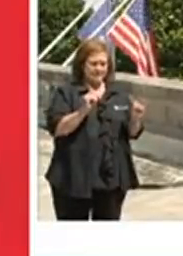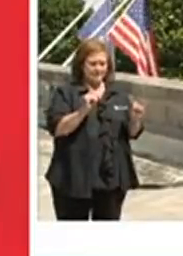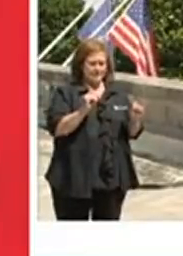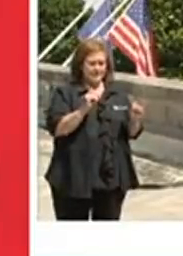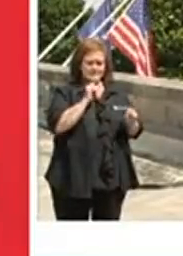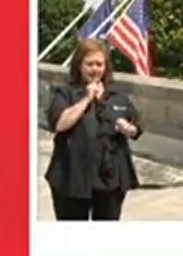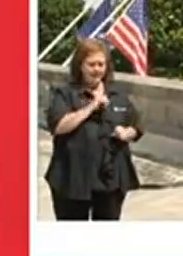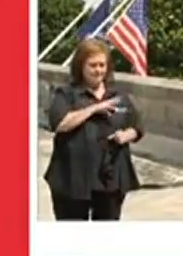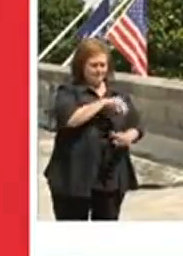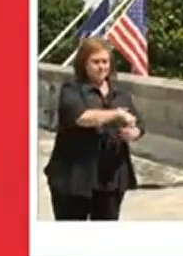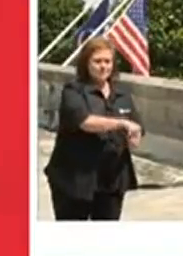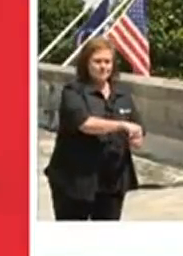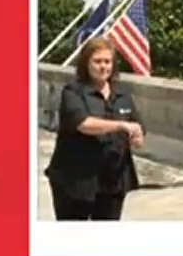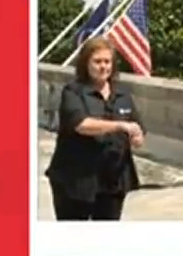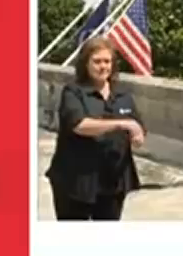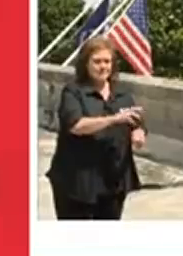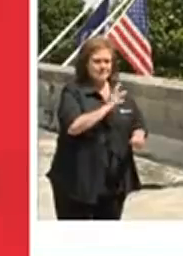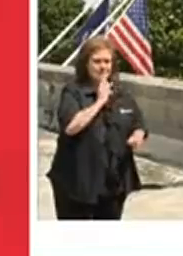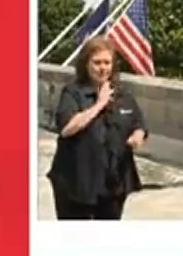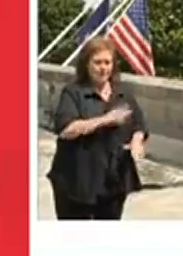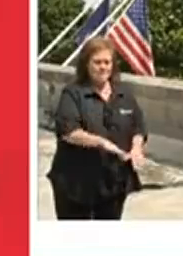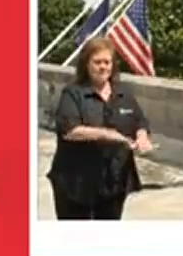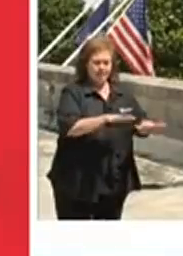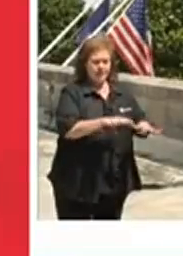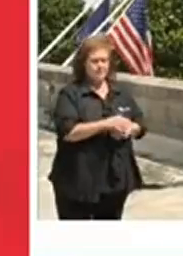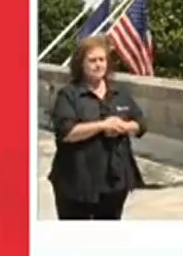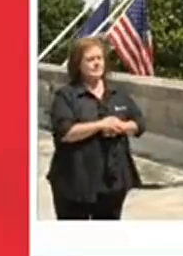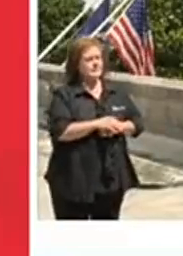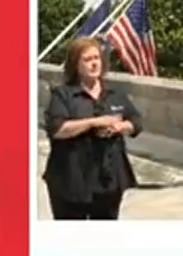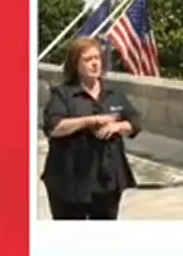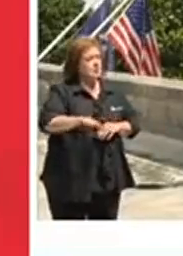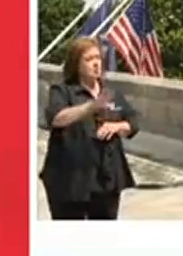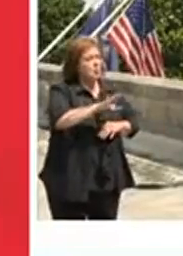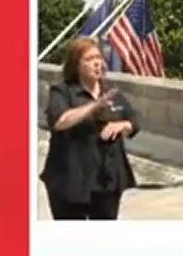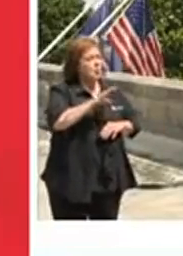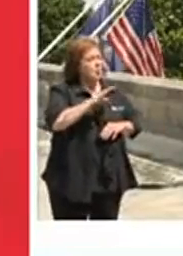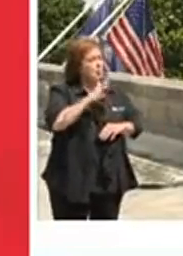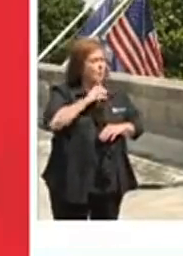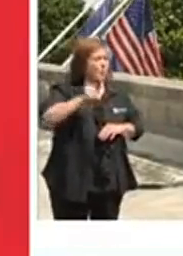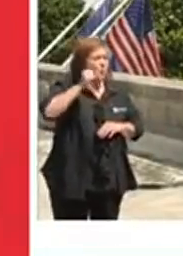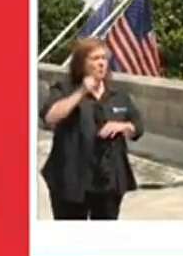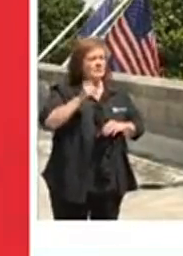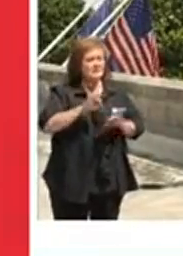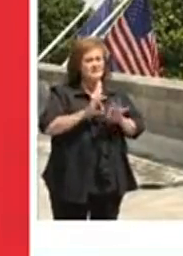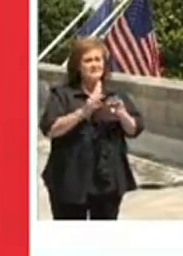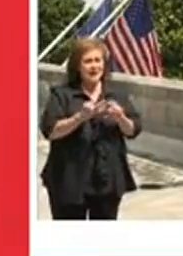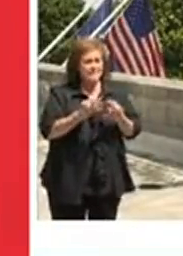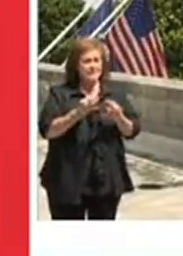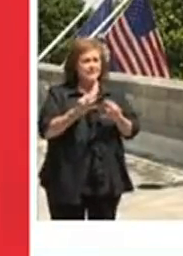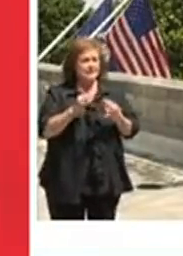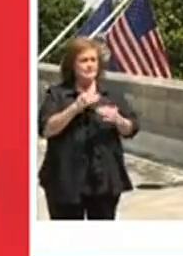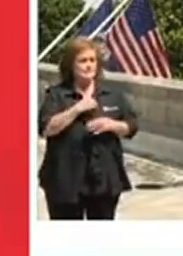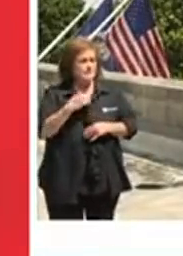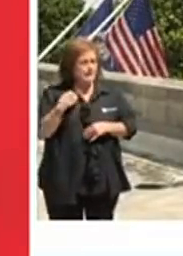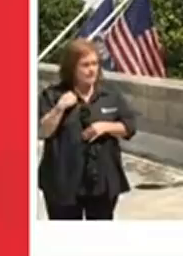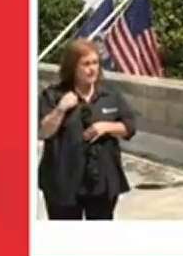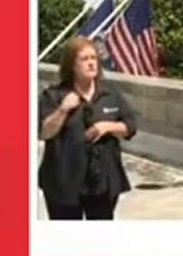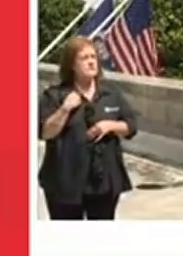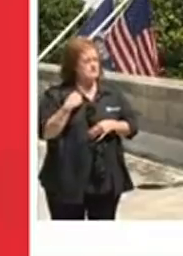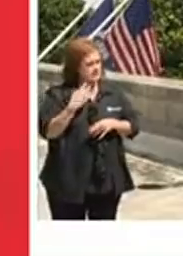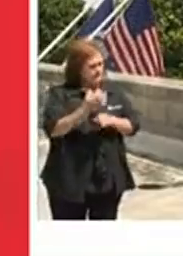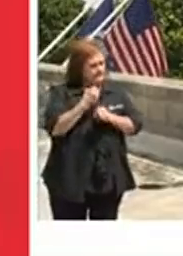out of this situation safely. Make sure your elderly family members, your elderly neighbors are ready and prepared with their kits as